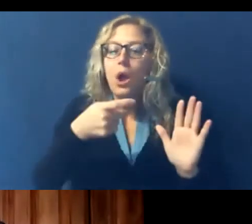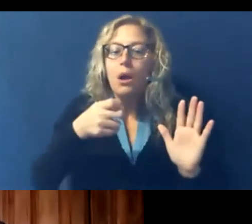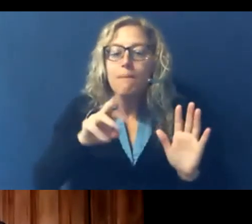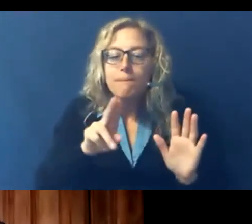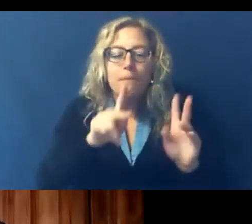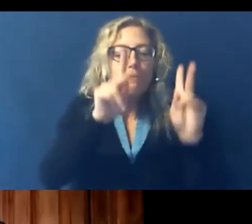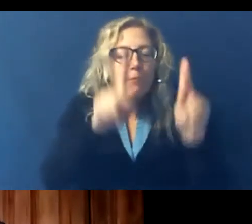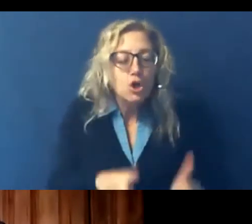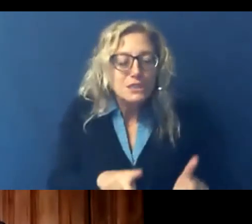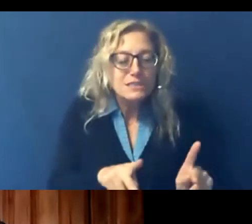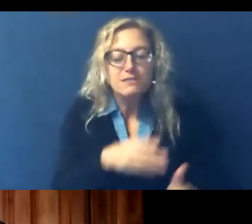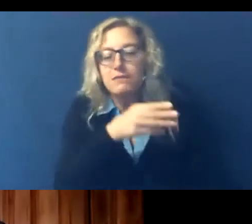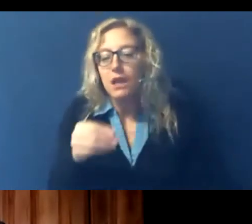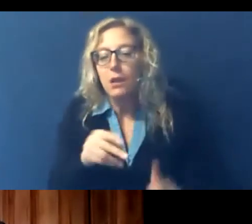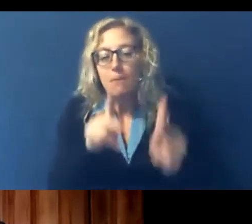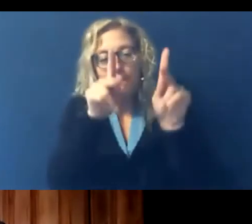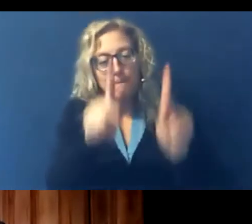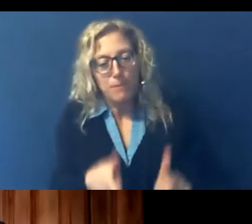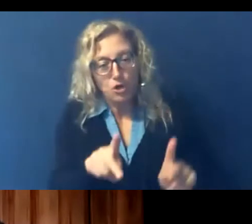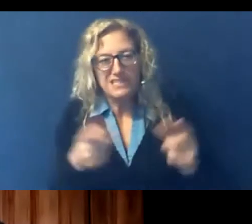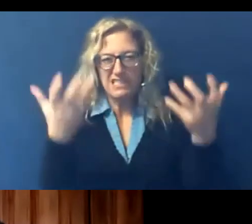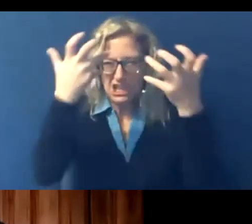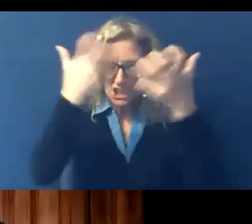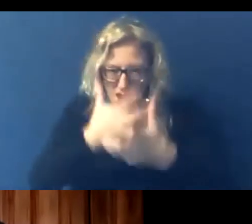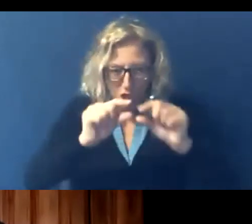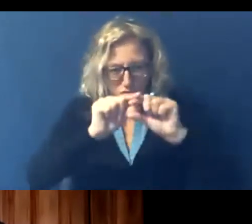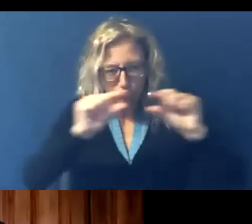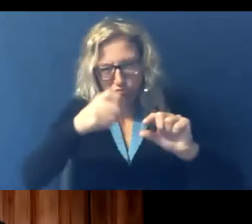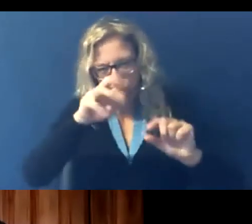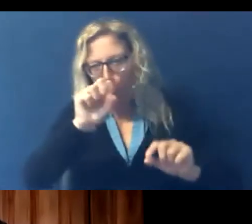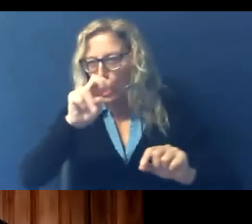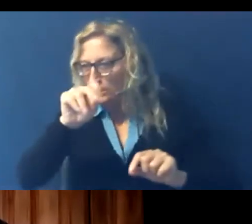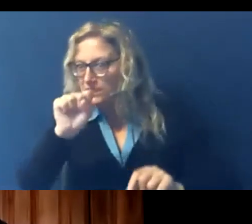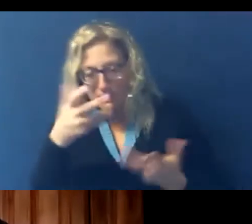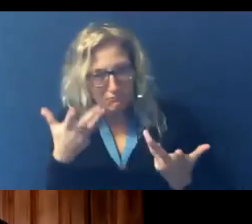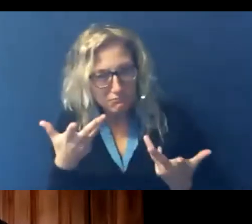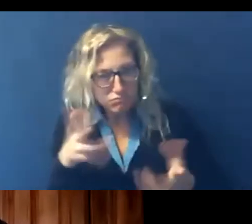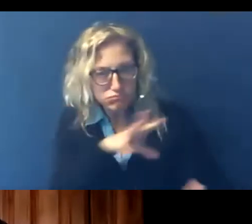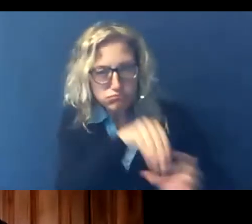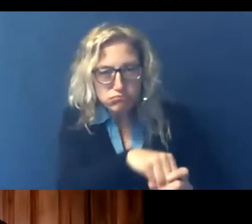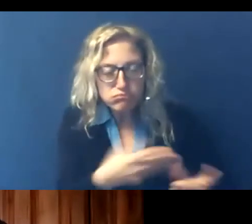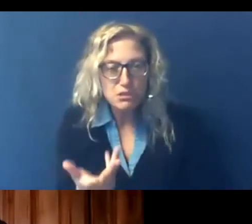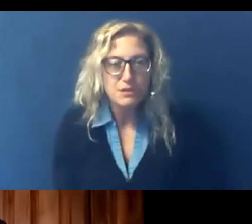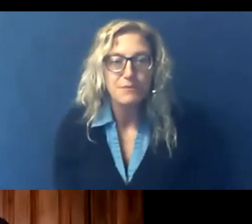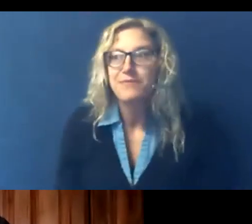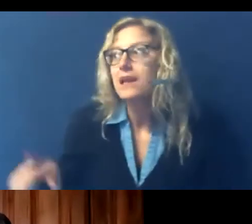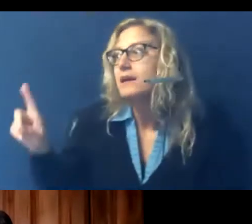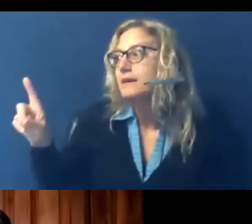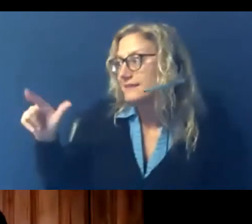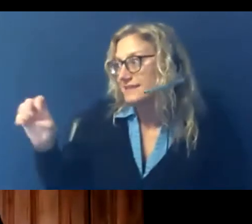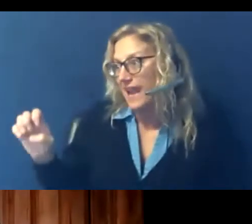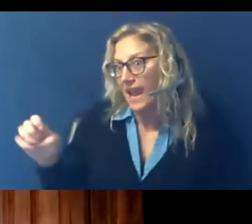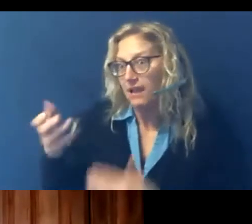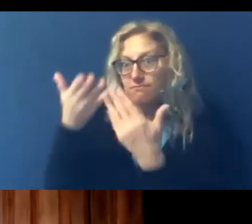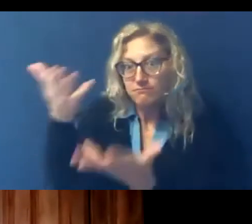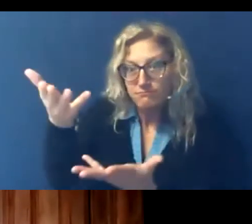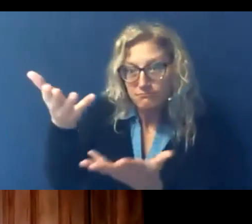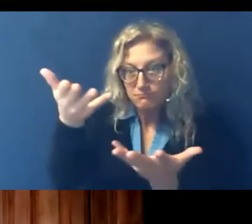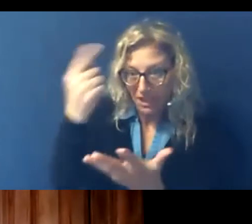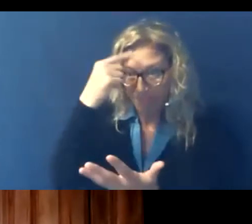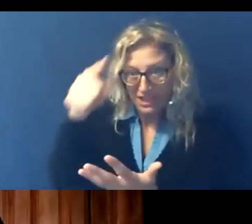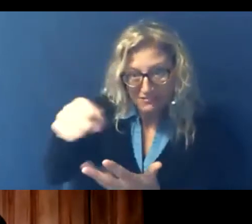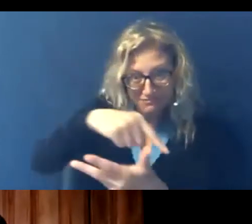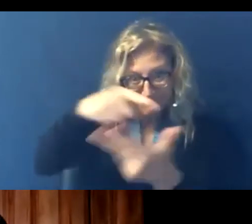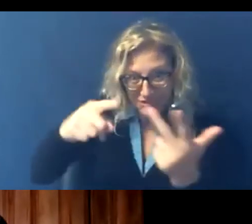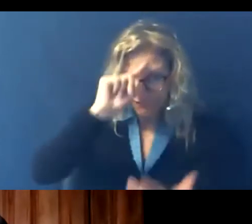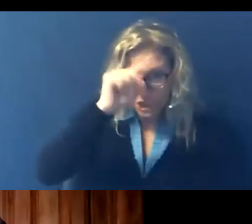persons, and persons I think is in bold for Neil. Great. I think, Dale, those are all for you in the first instance. Take